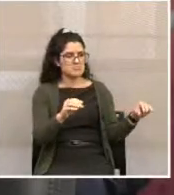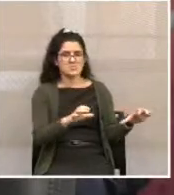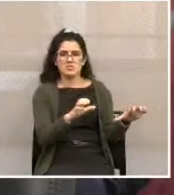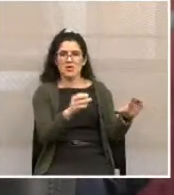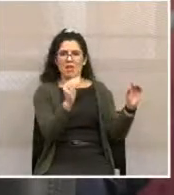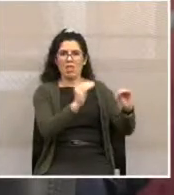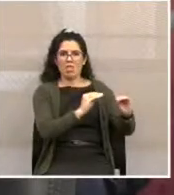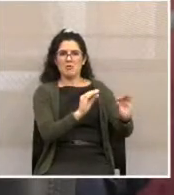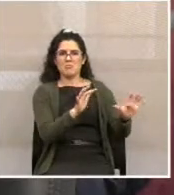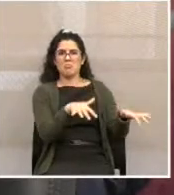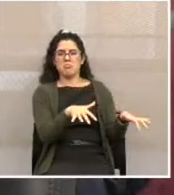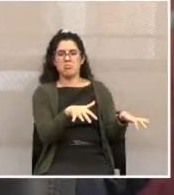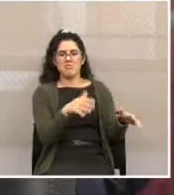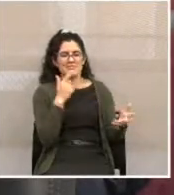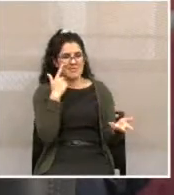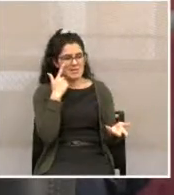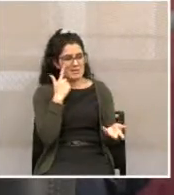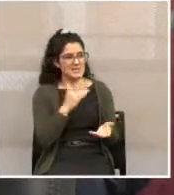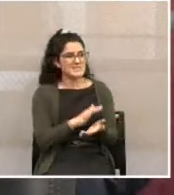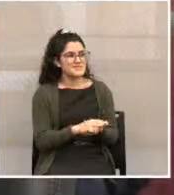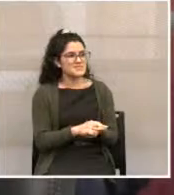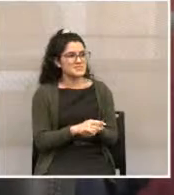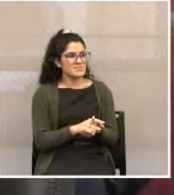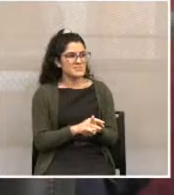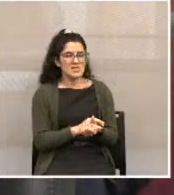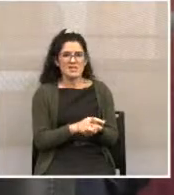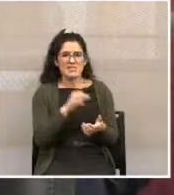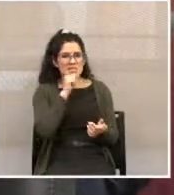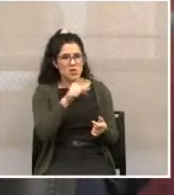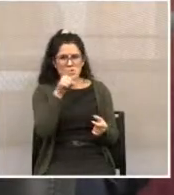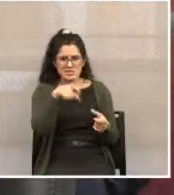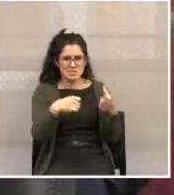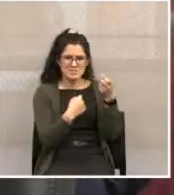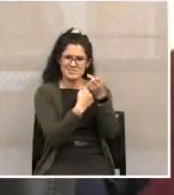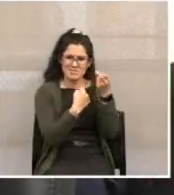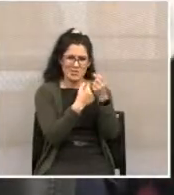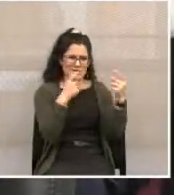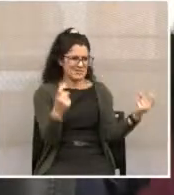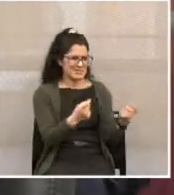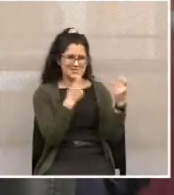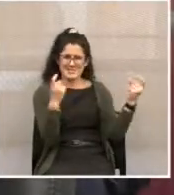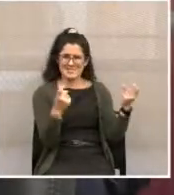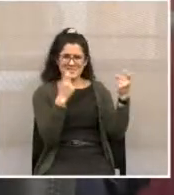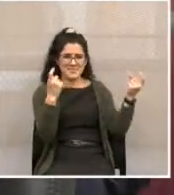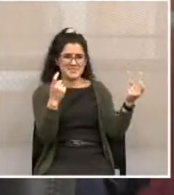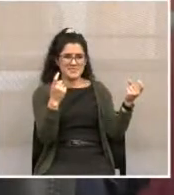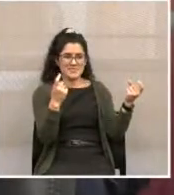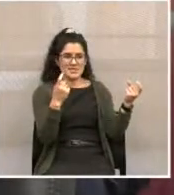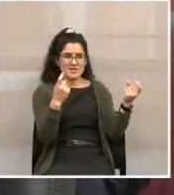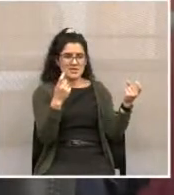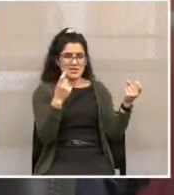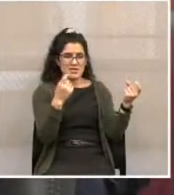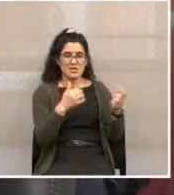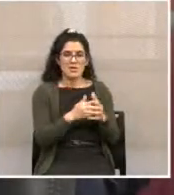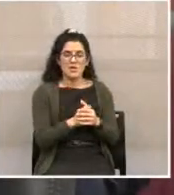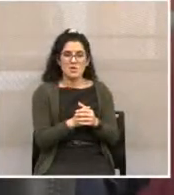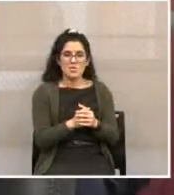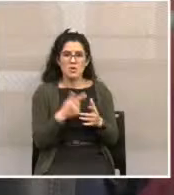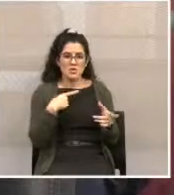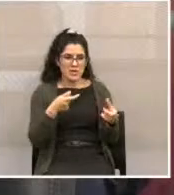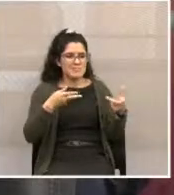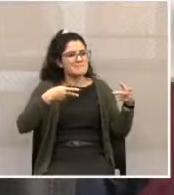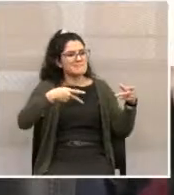being lauded and celebrated. And we know that, when we give rein to hate